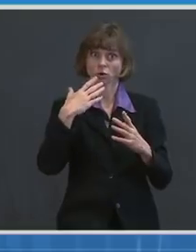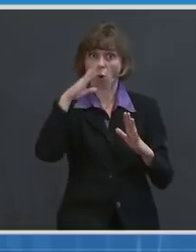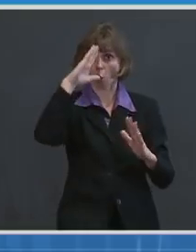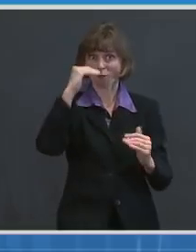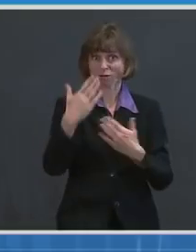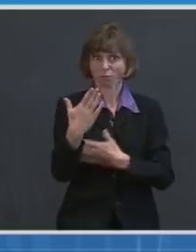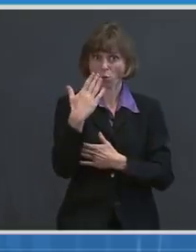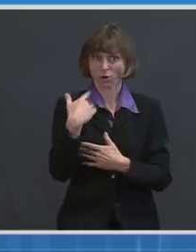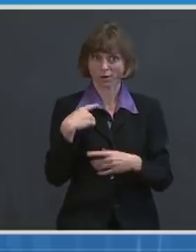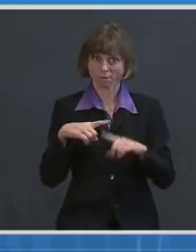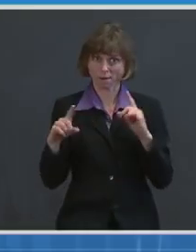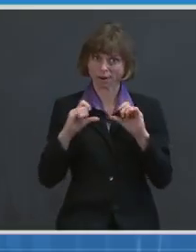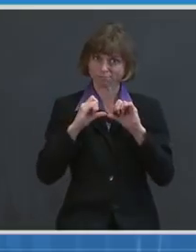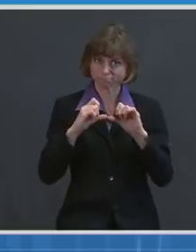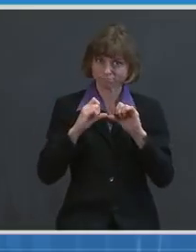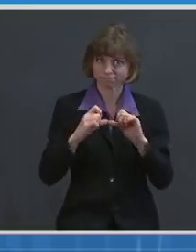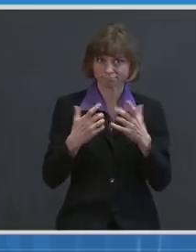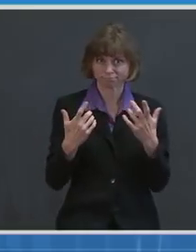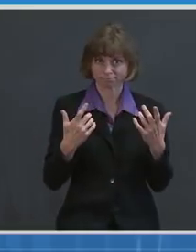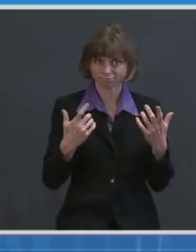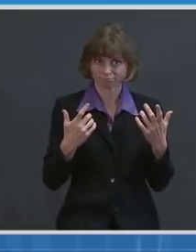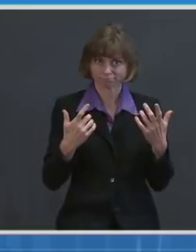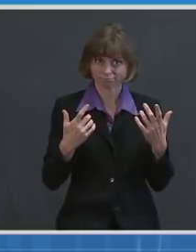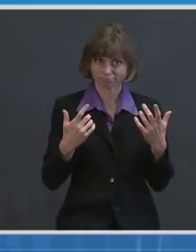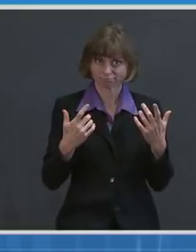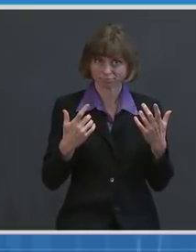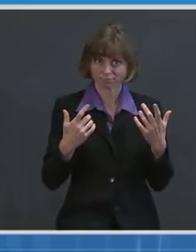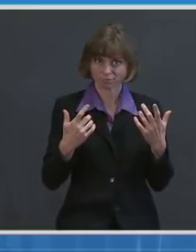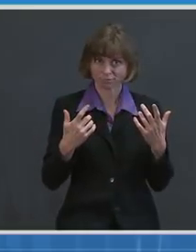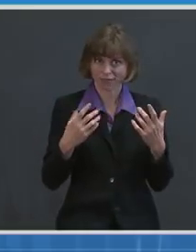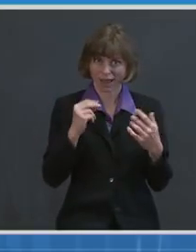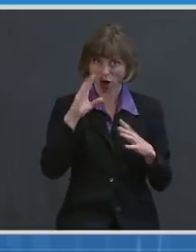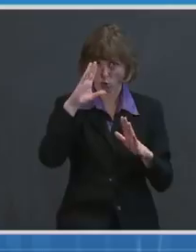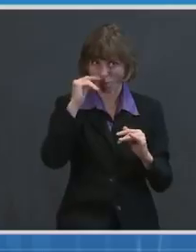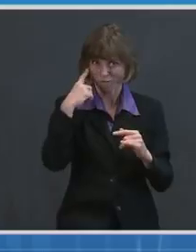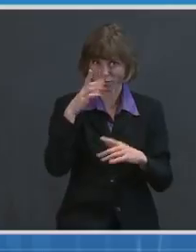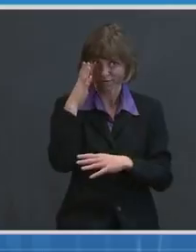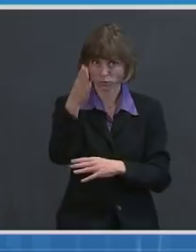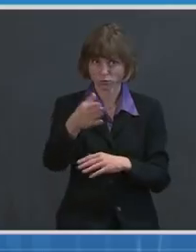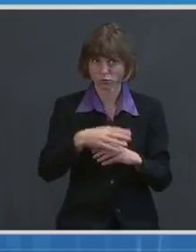for the future. So with that, let's take some questions.